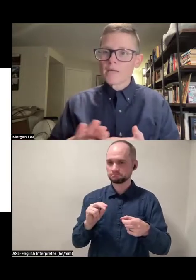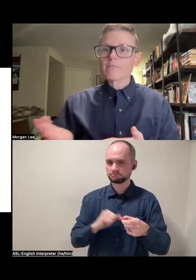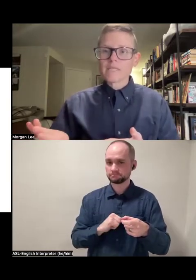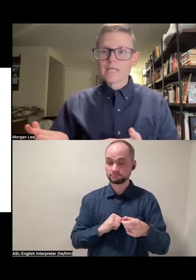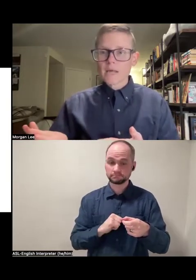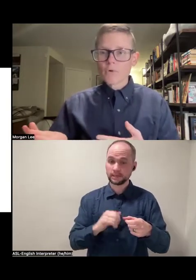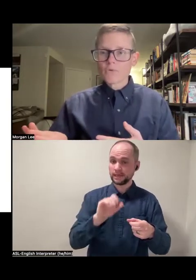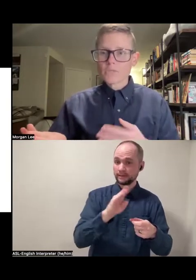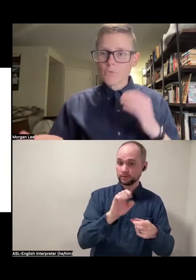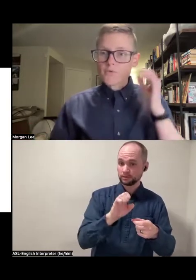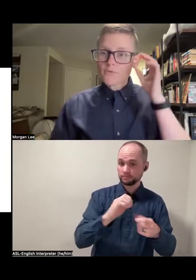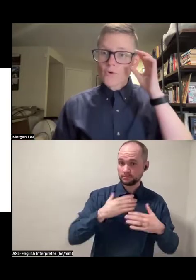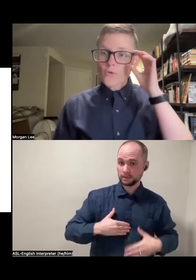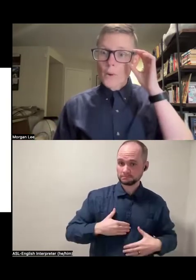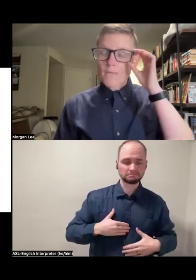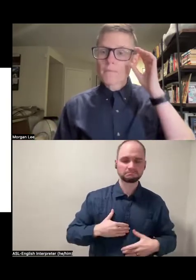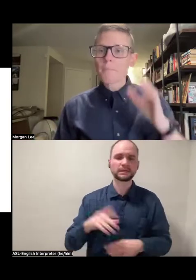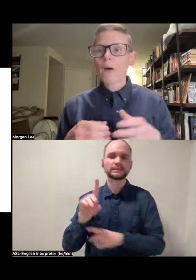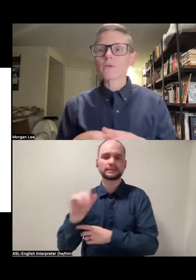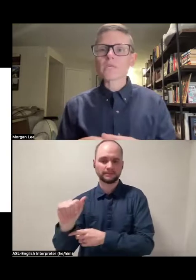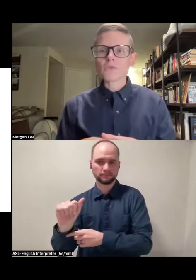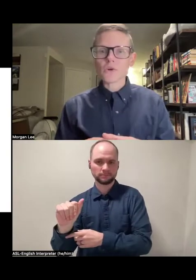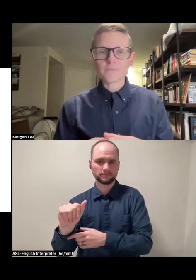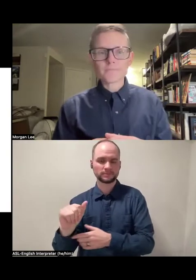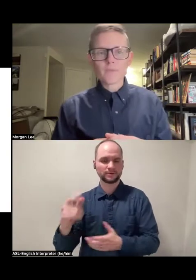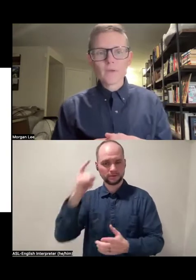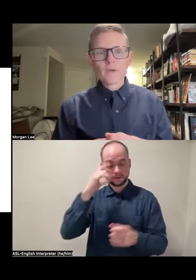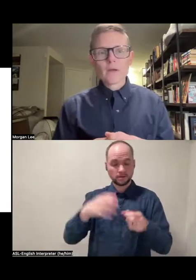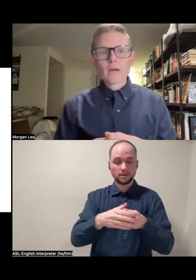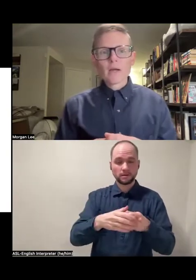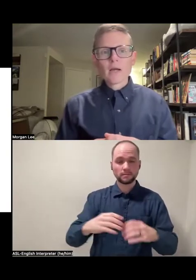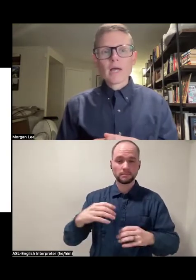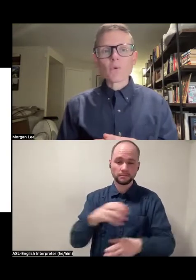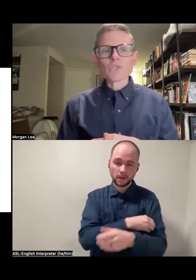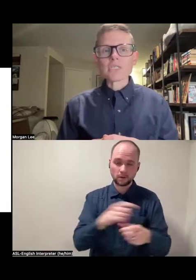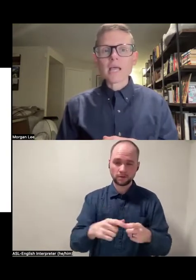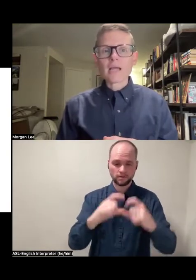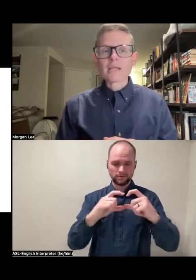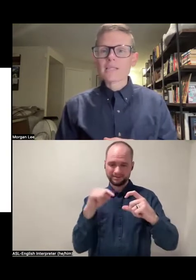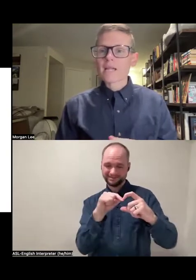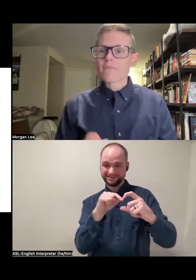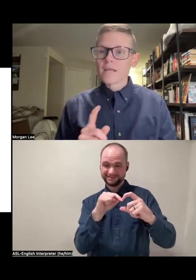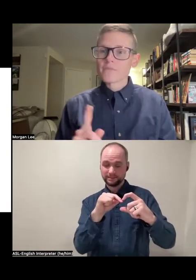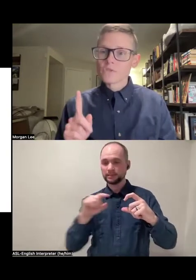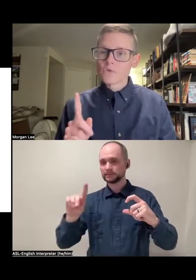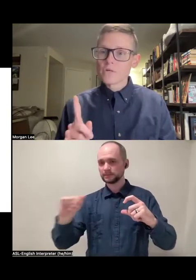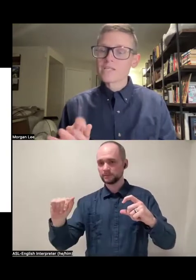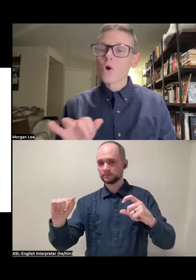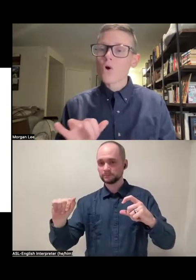would be disabled, which moves further away from the power center. And